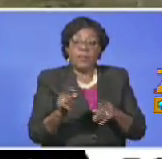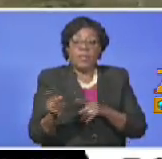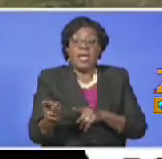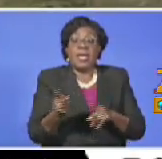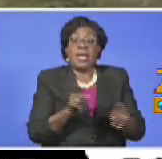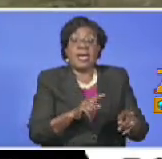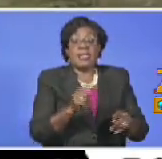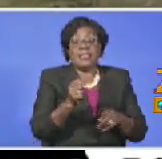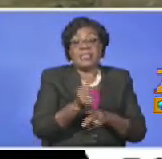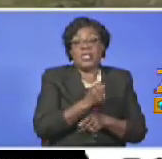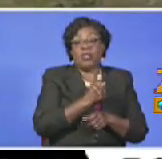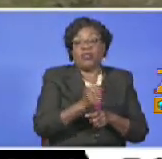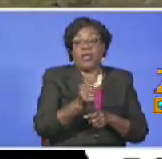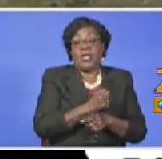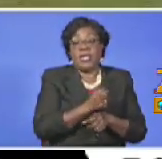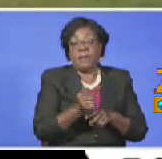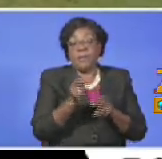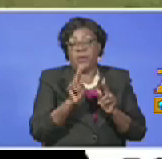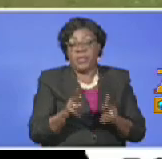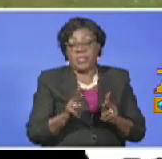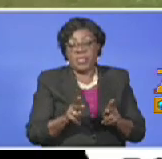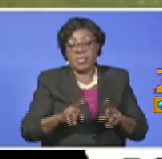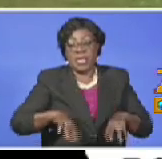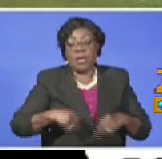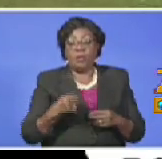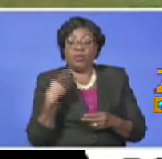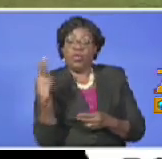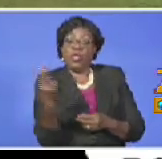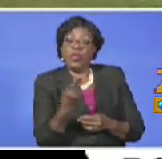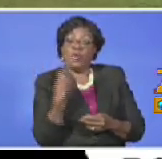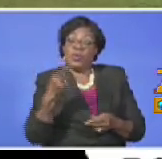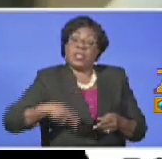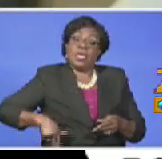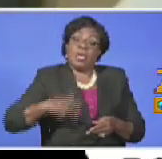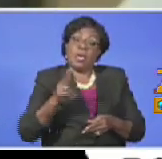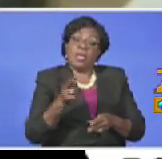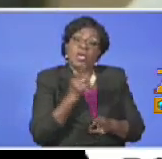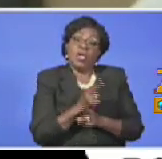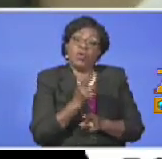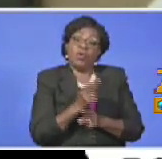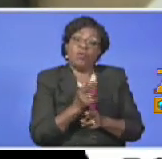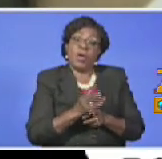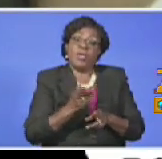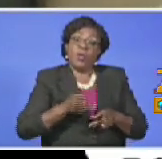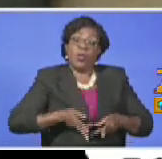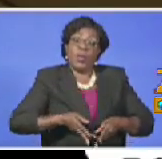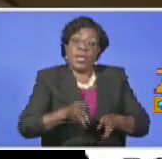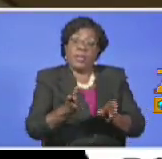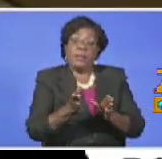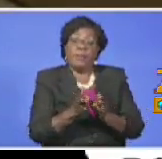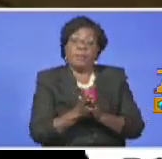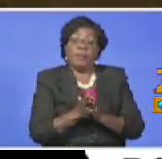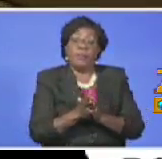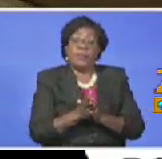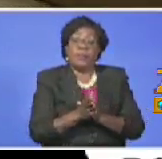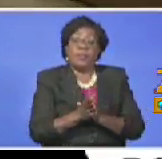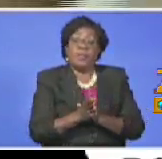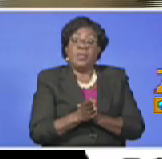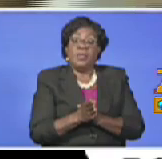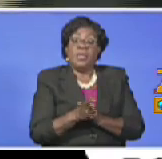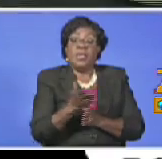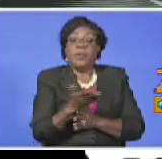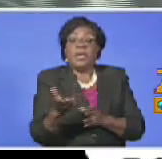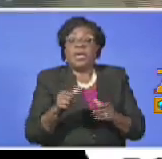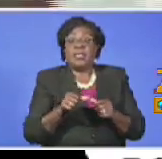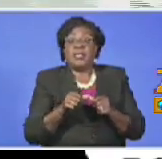off Gladstone Road, Instructor Frederick Delancey says even though personal defense strategies is the main reason for purchasing a firearm, there